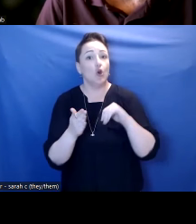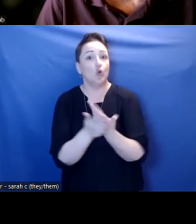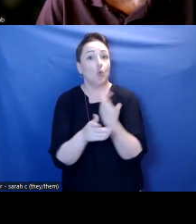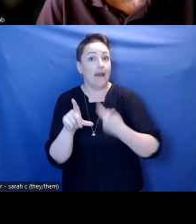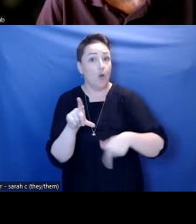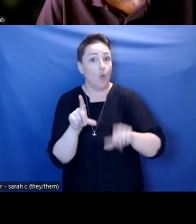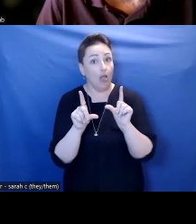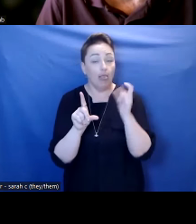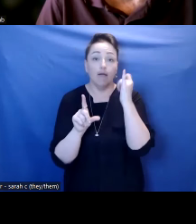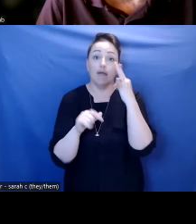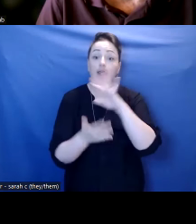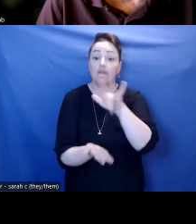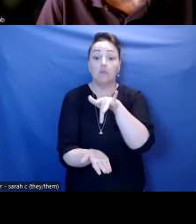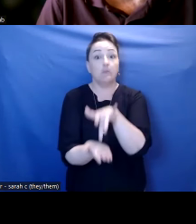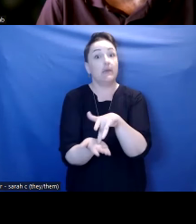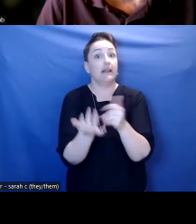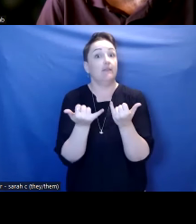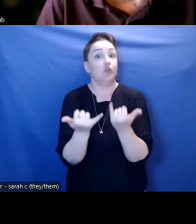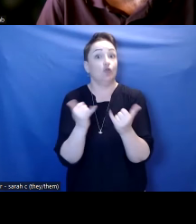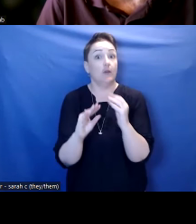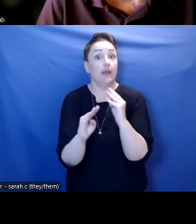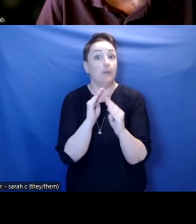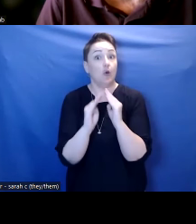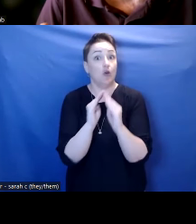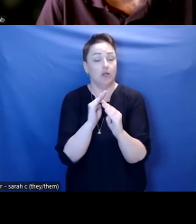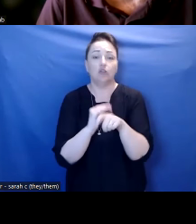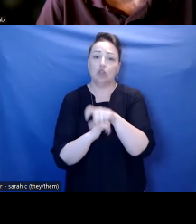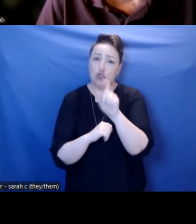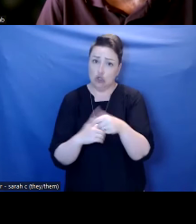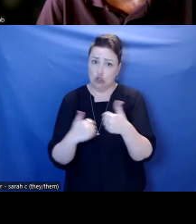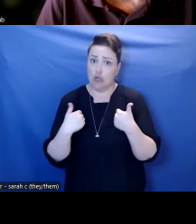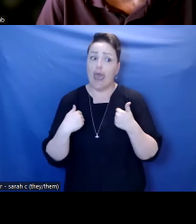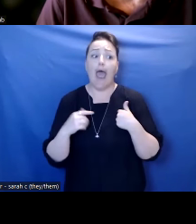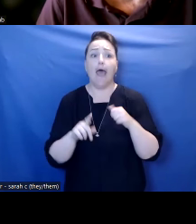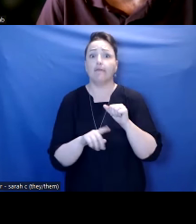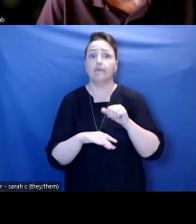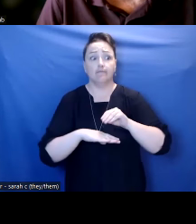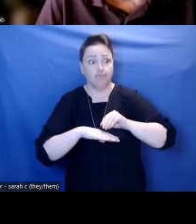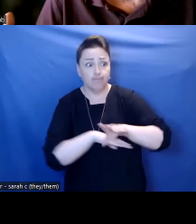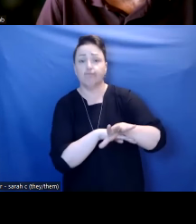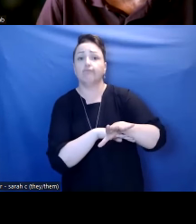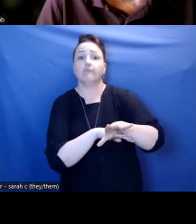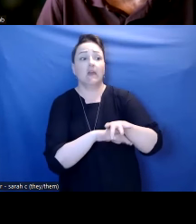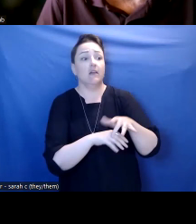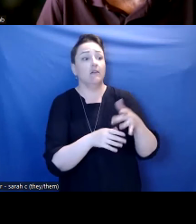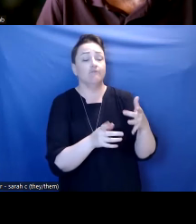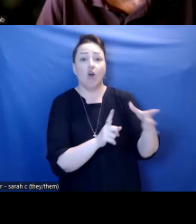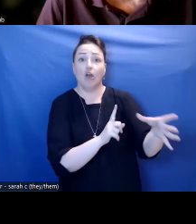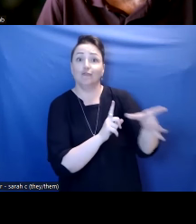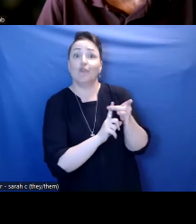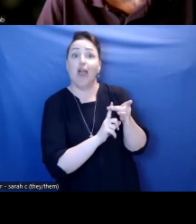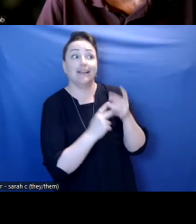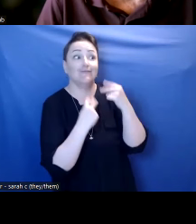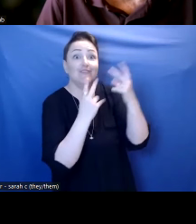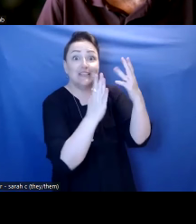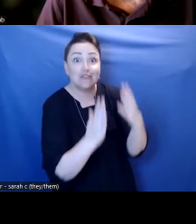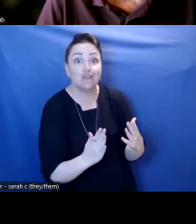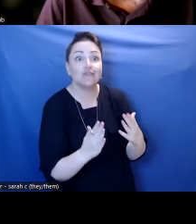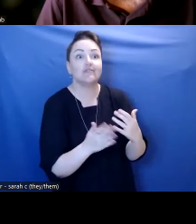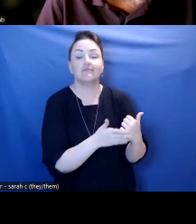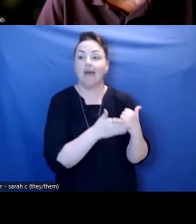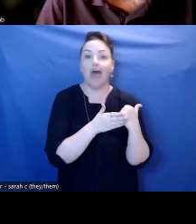existing neighborhood, it should have some sort of spillover effect, attract visitors and help other failing retail